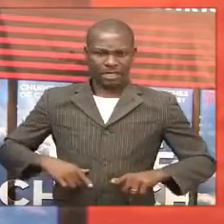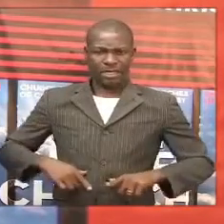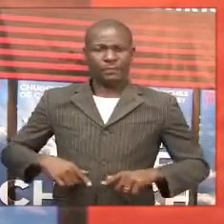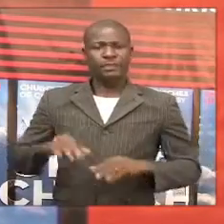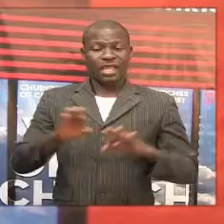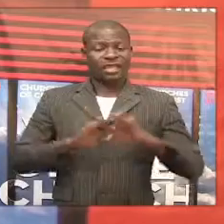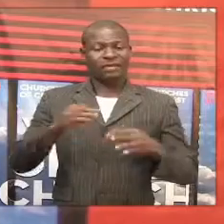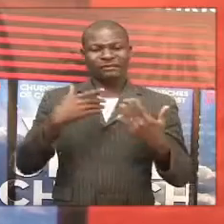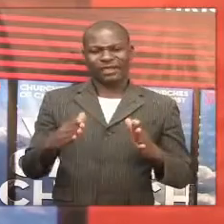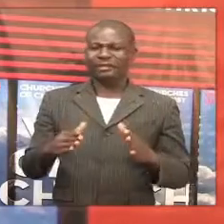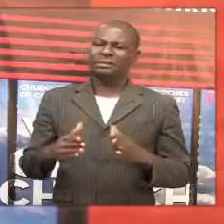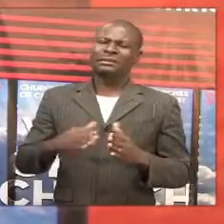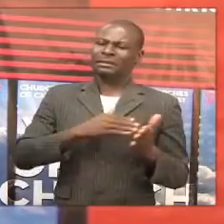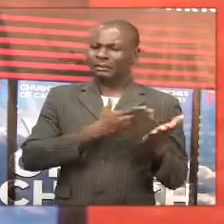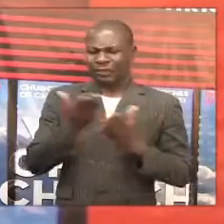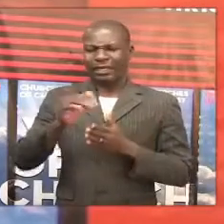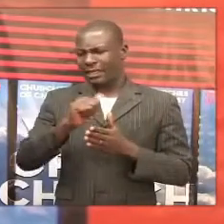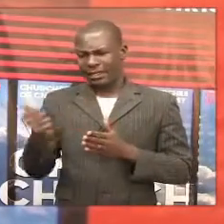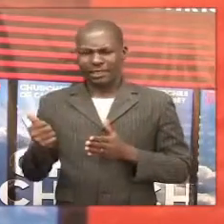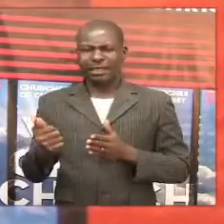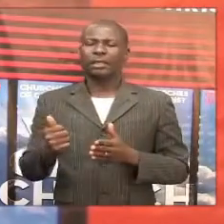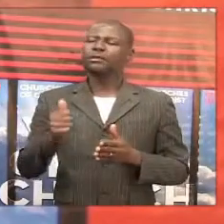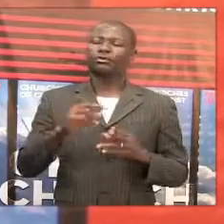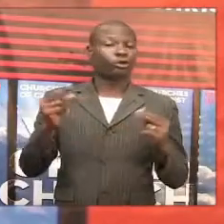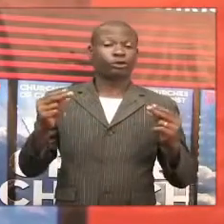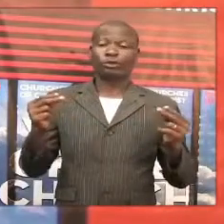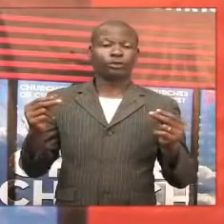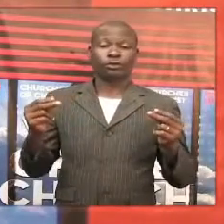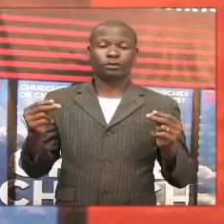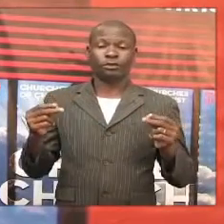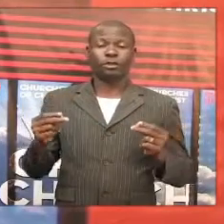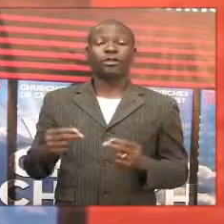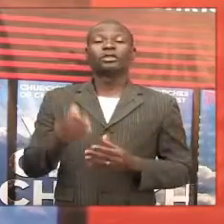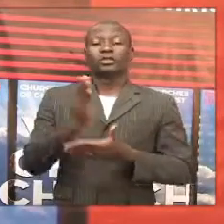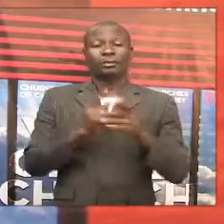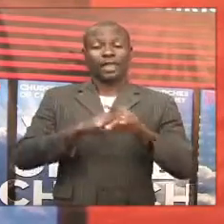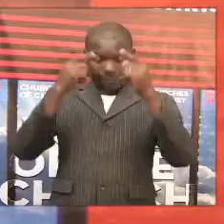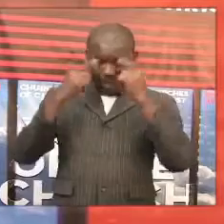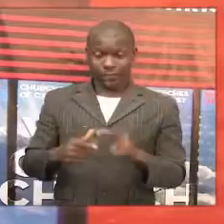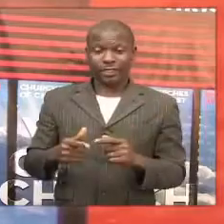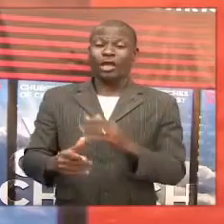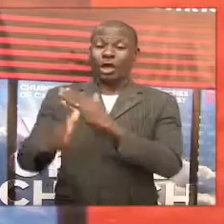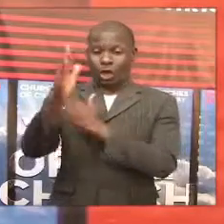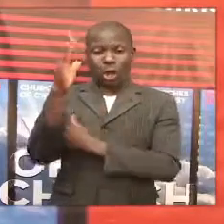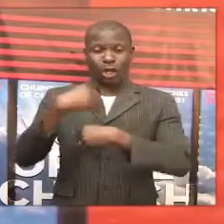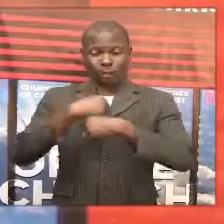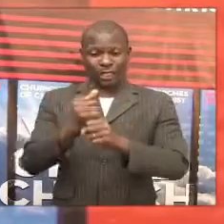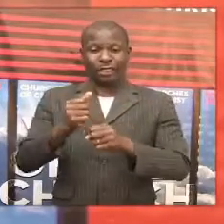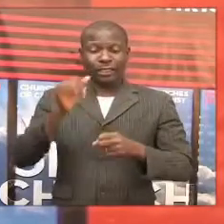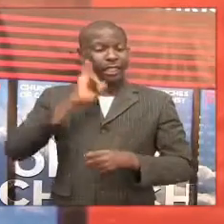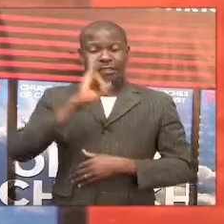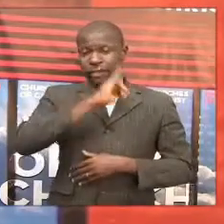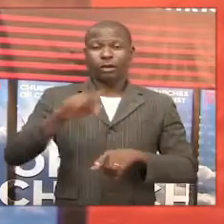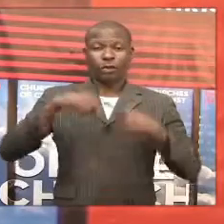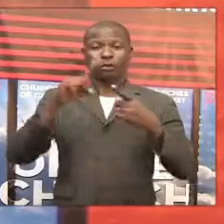emran se, o mo se homeda no, ye amfa nkwa sori, ne ye se da bi ye nkan sa. Ebre bi so ye, Emma and Yankopon, my Israel for Eddie, memory